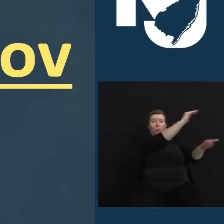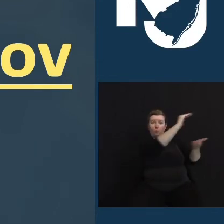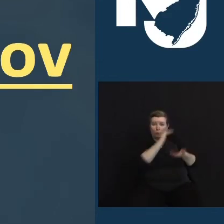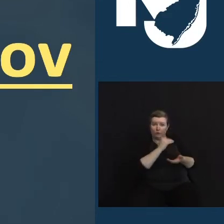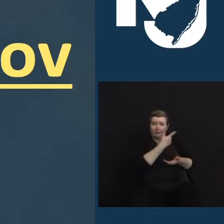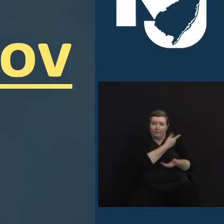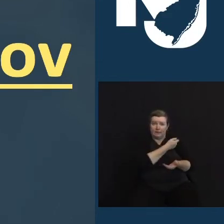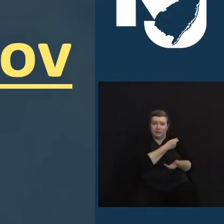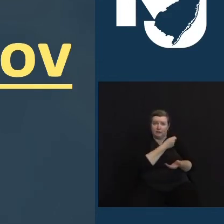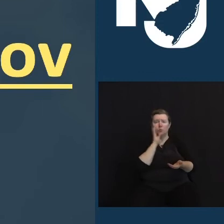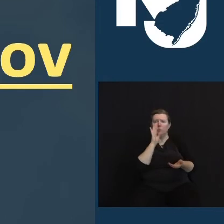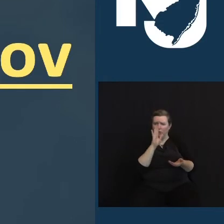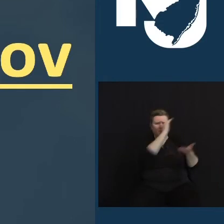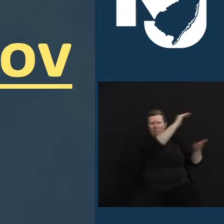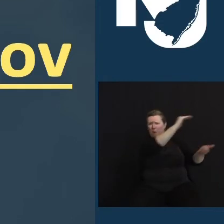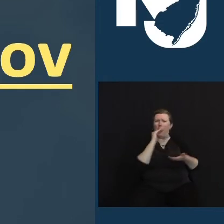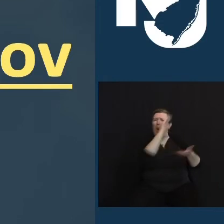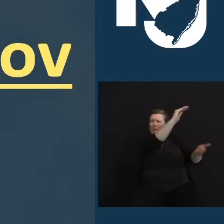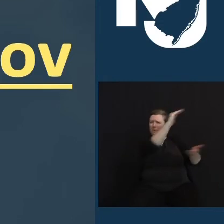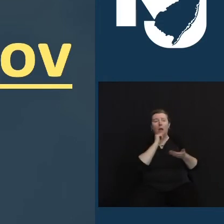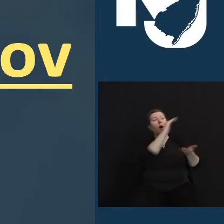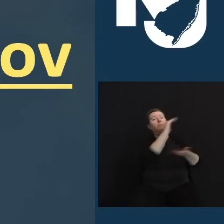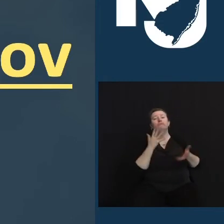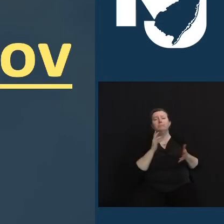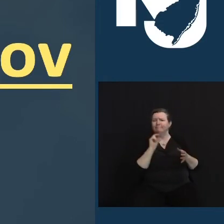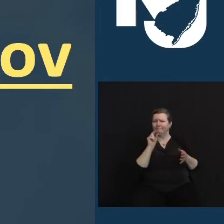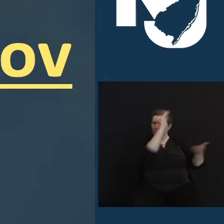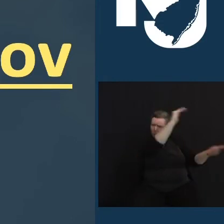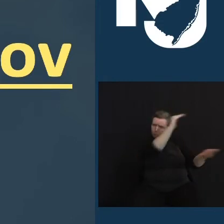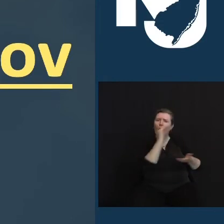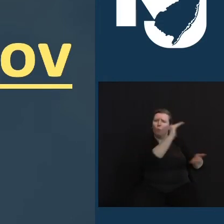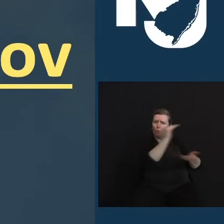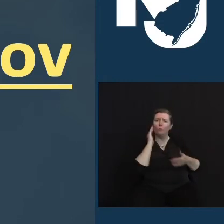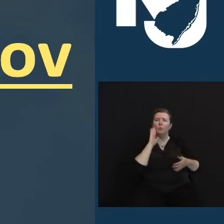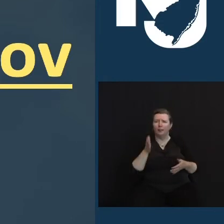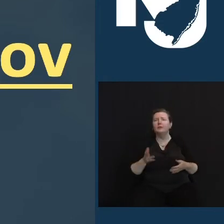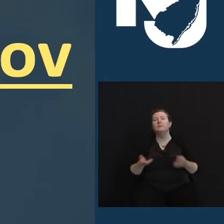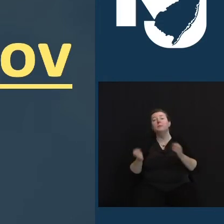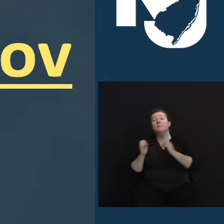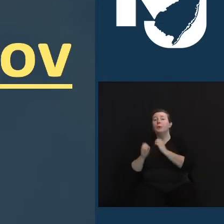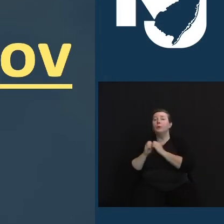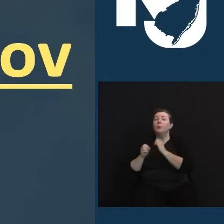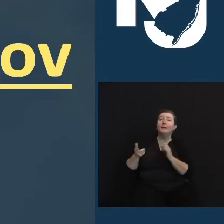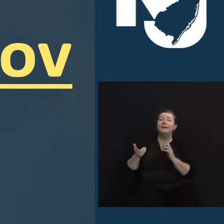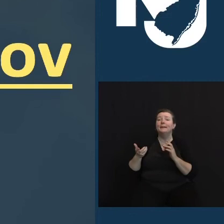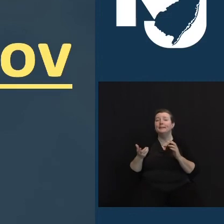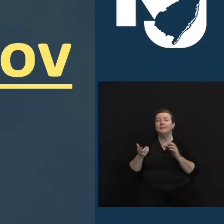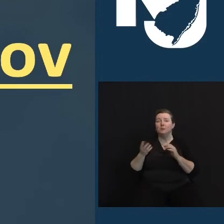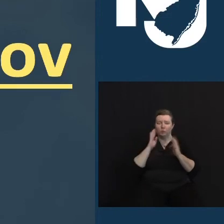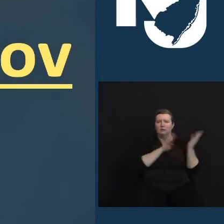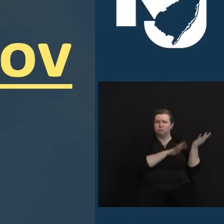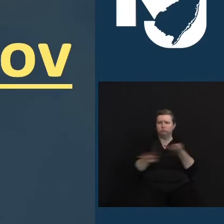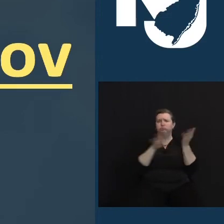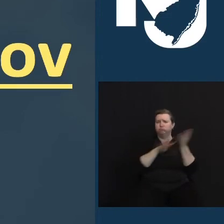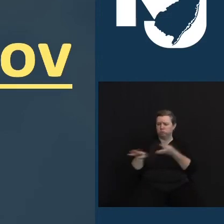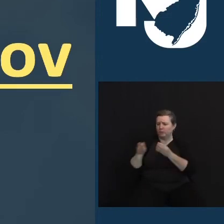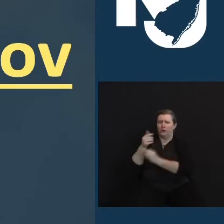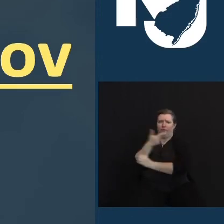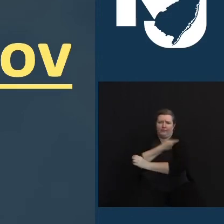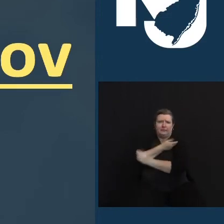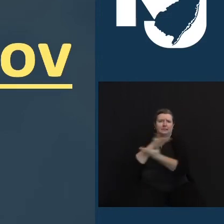to. We anticipate being able to allow more and more residents into the vaccination lines. We'll keep you fully updated on the progress,